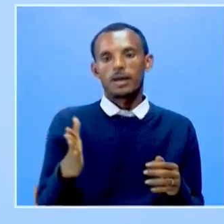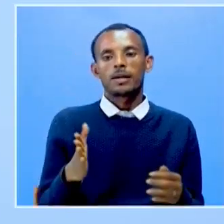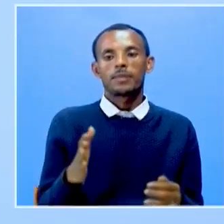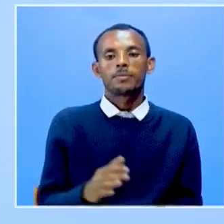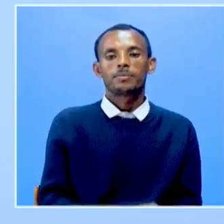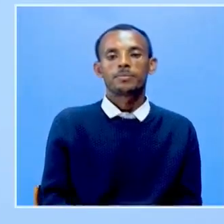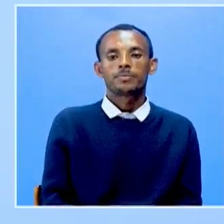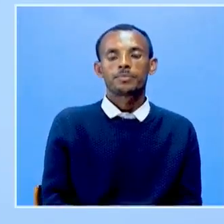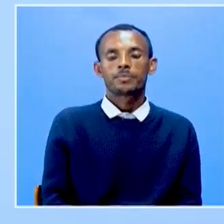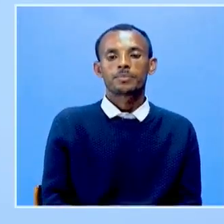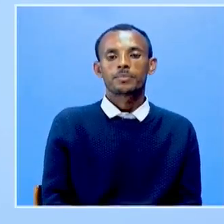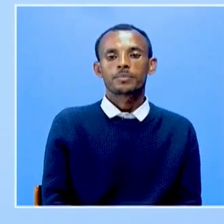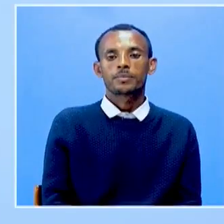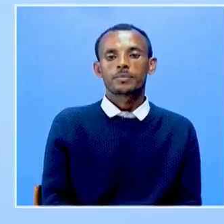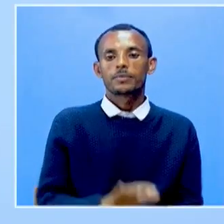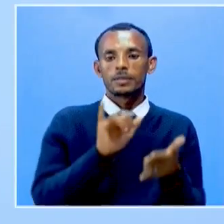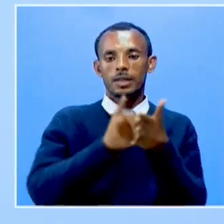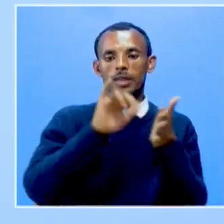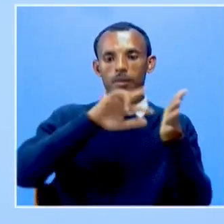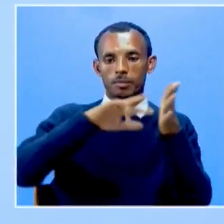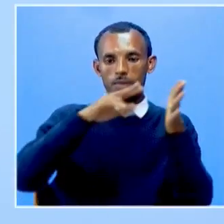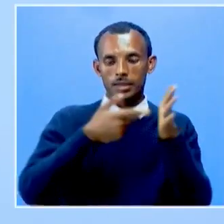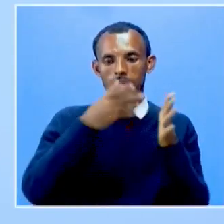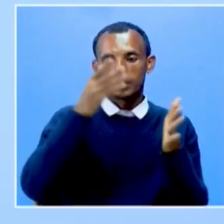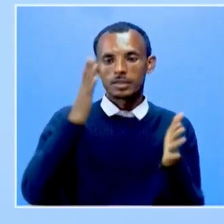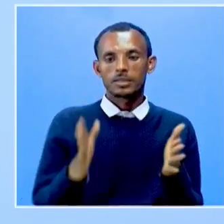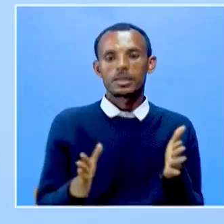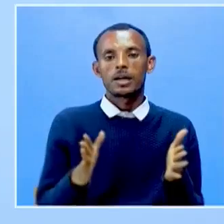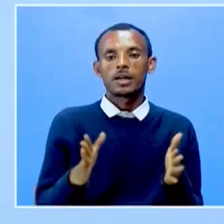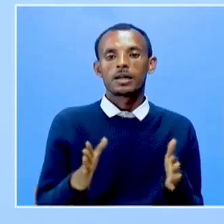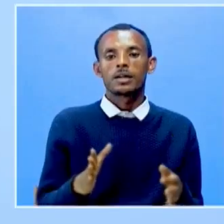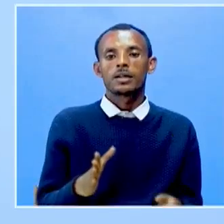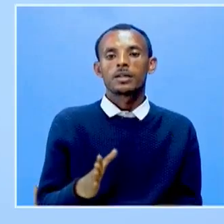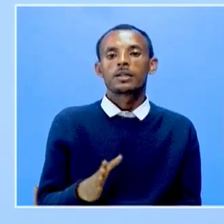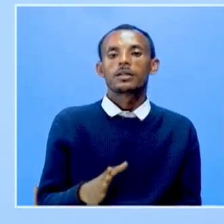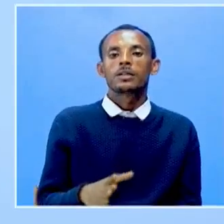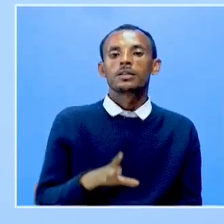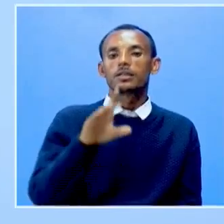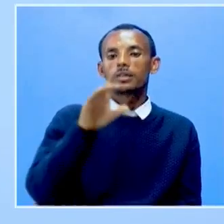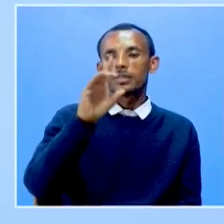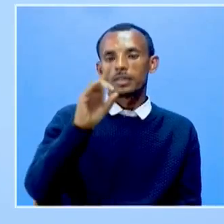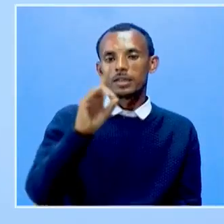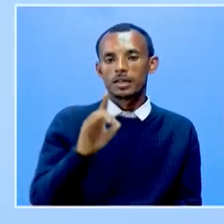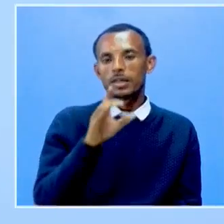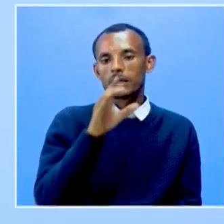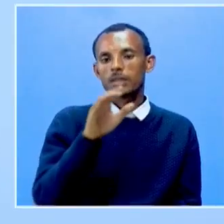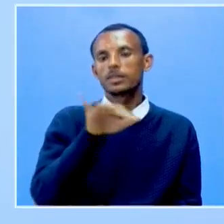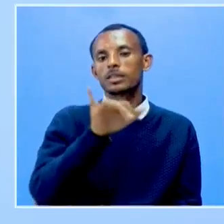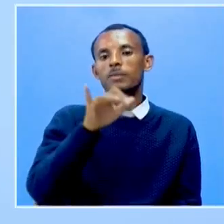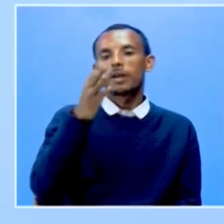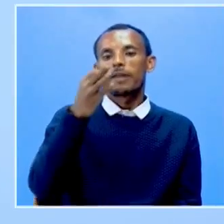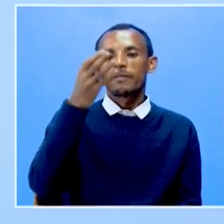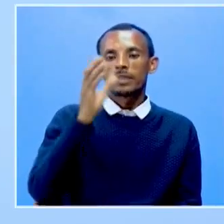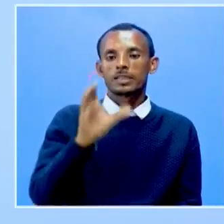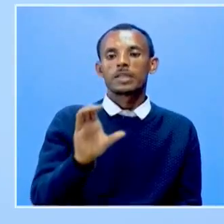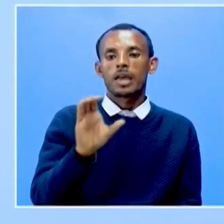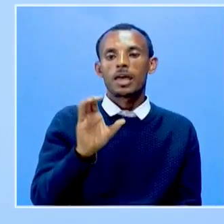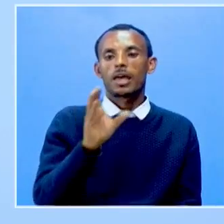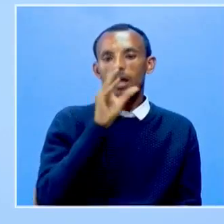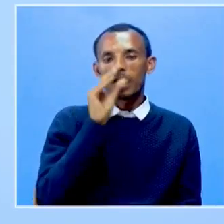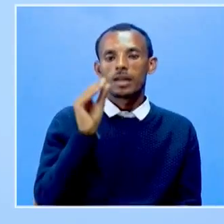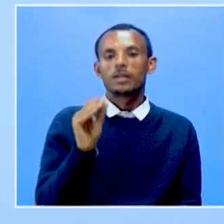one. That means side HD is the same as FC. Again,